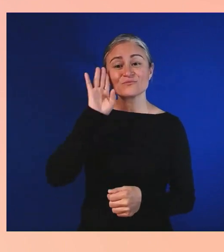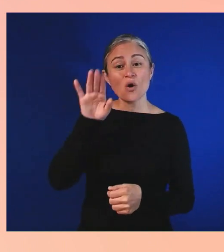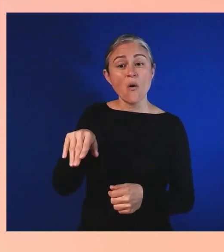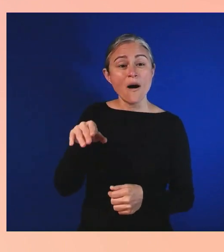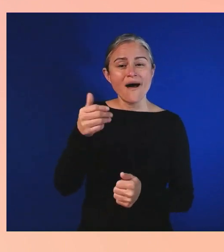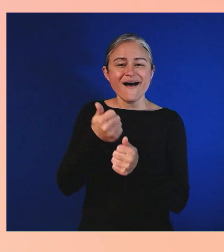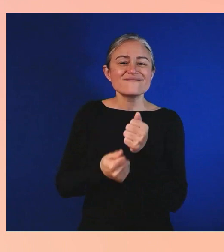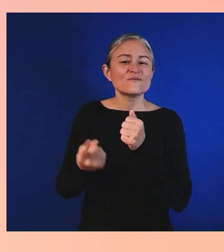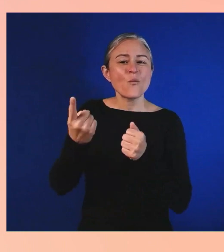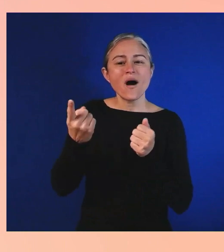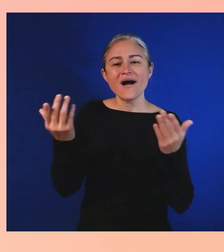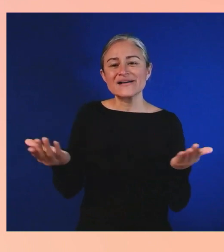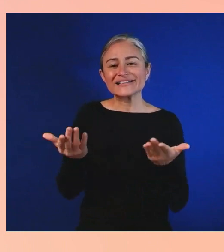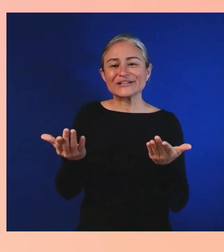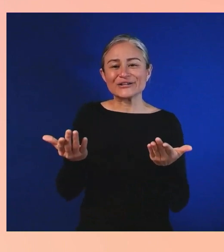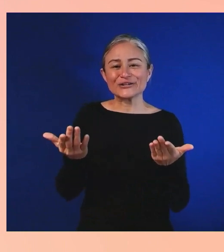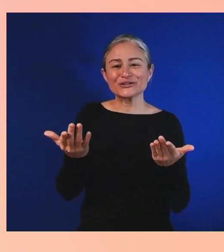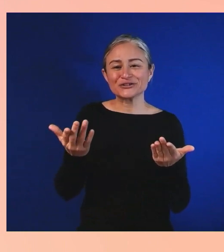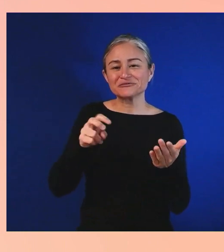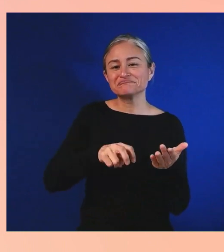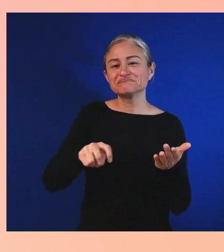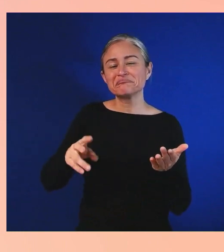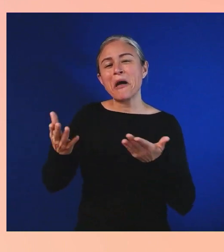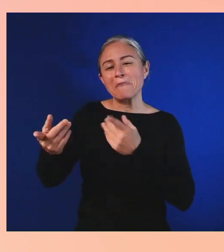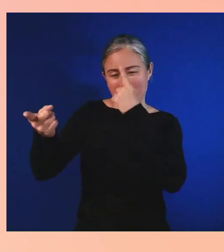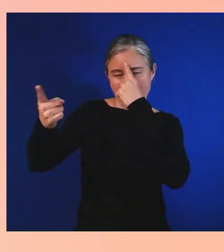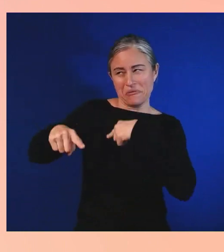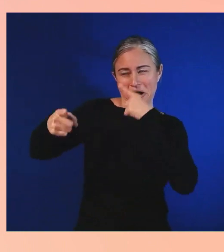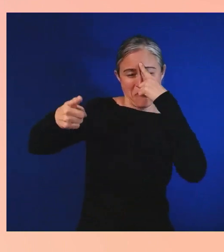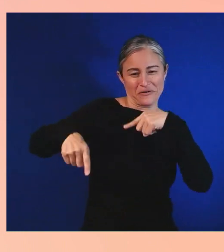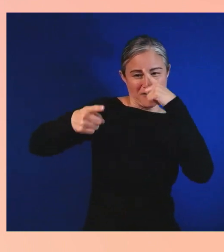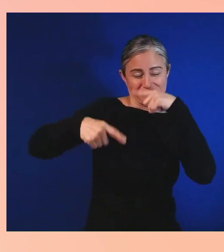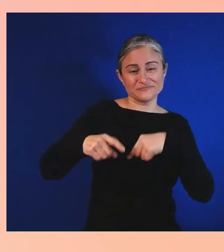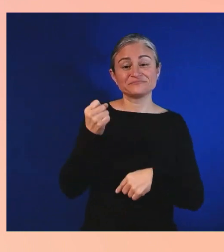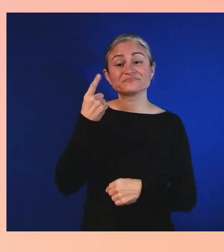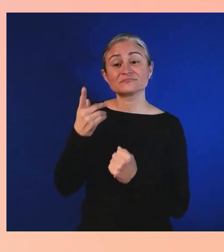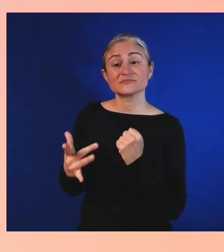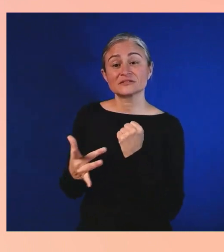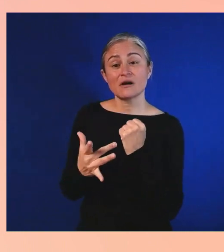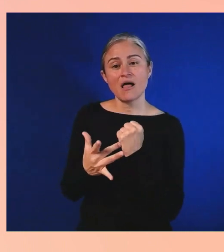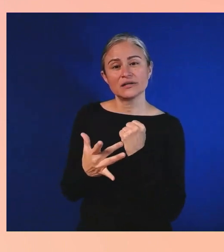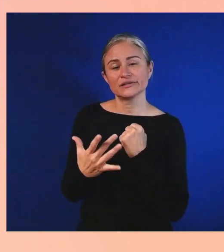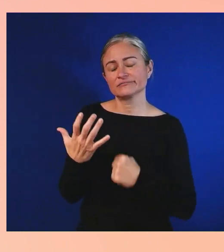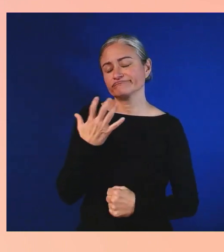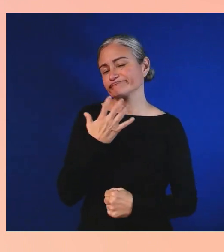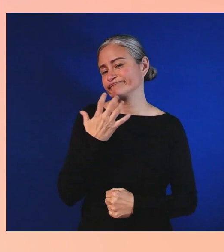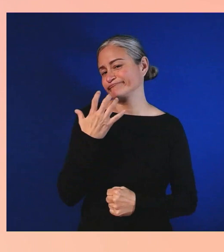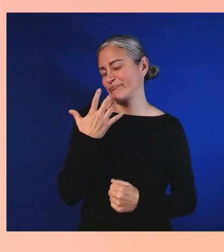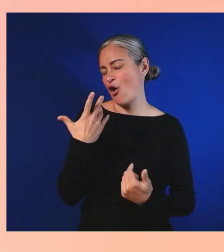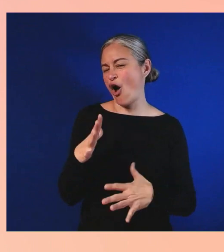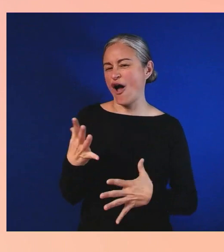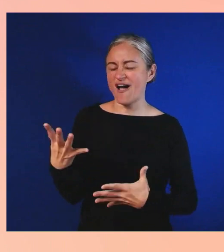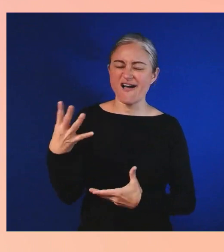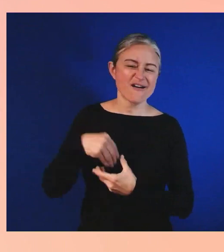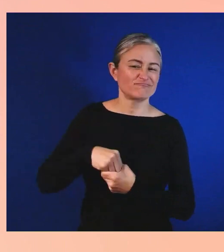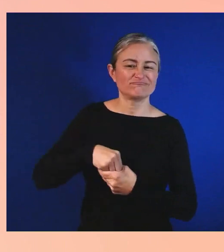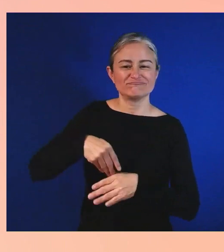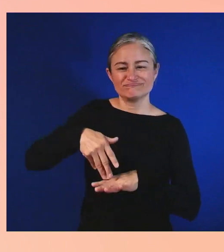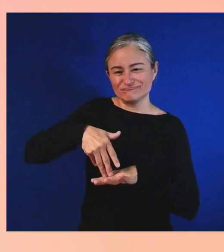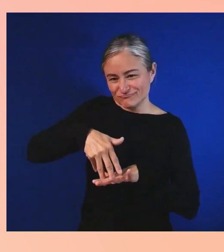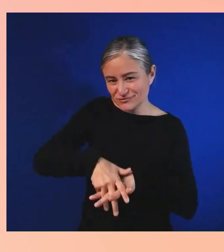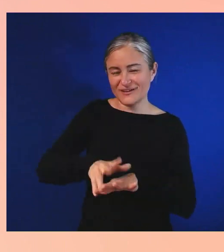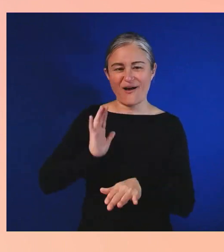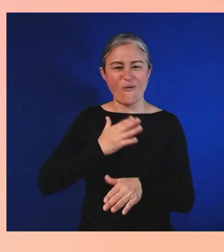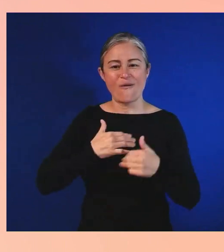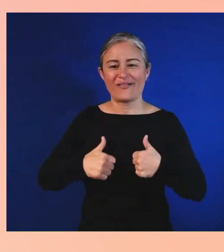become ubiquitous in every aspect of American life. And so there is no